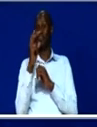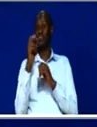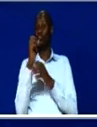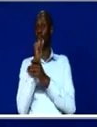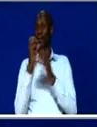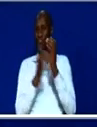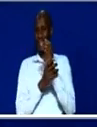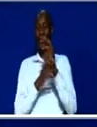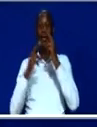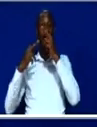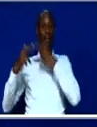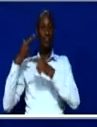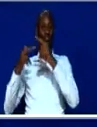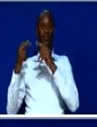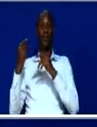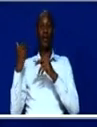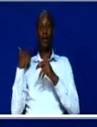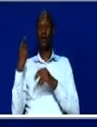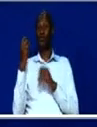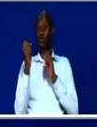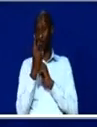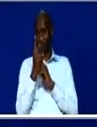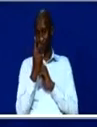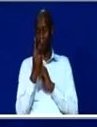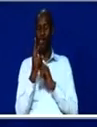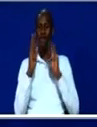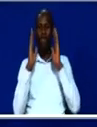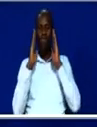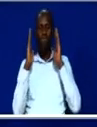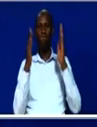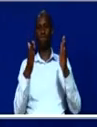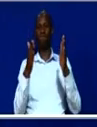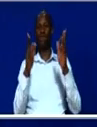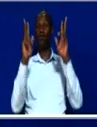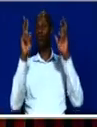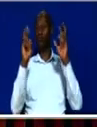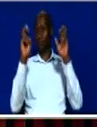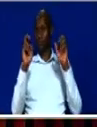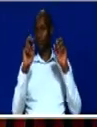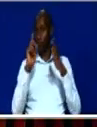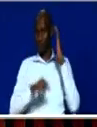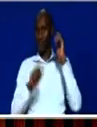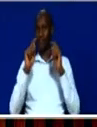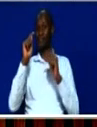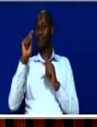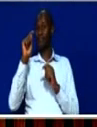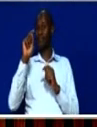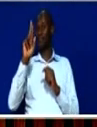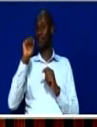revision lesson number 12, and our topic of focus today is trade. Welcome.